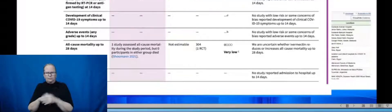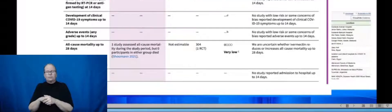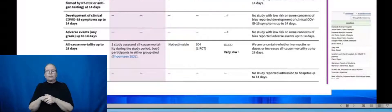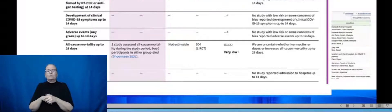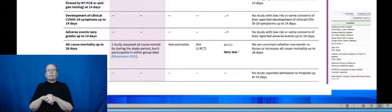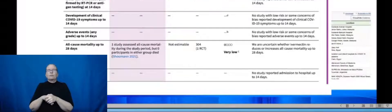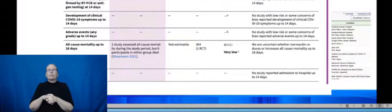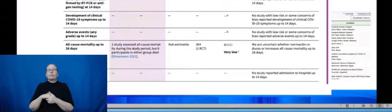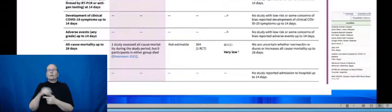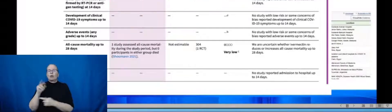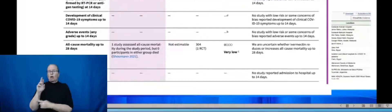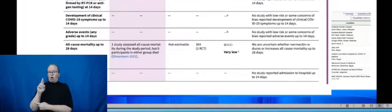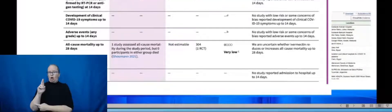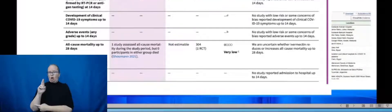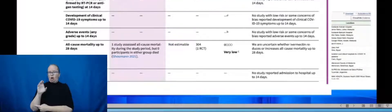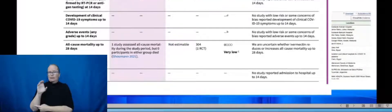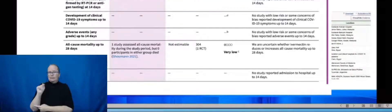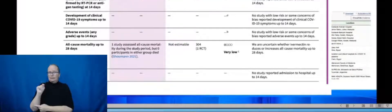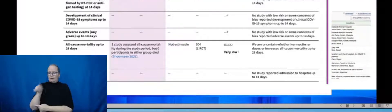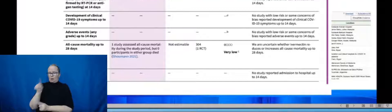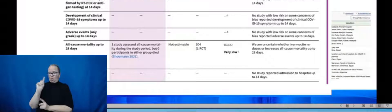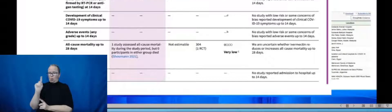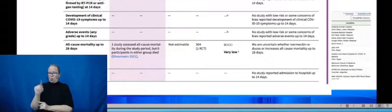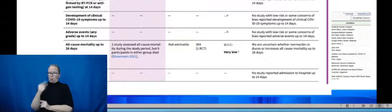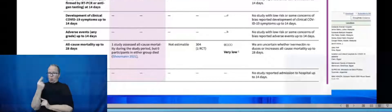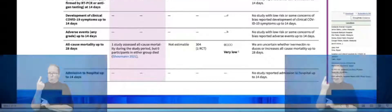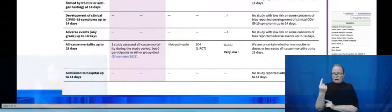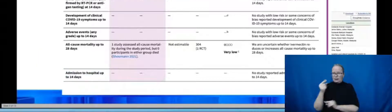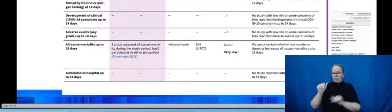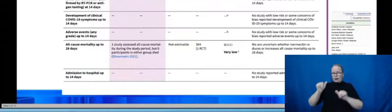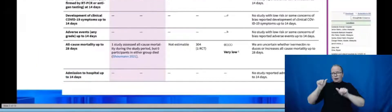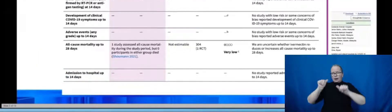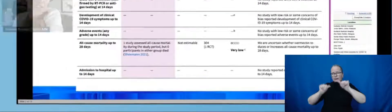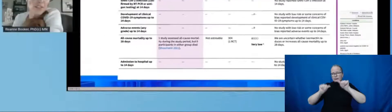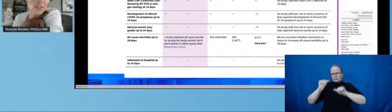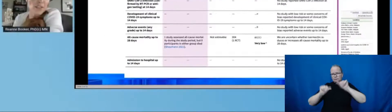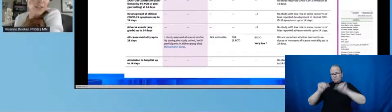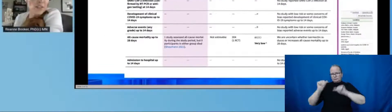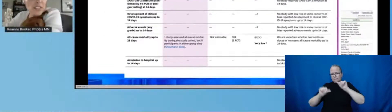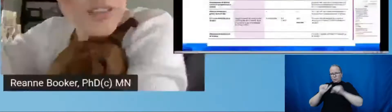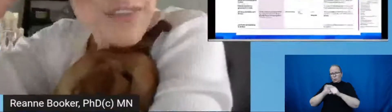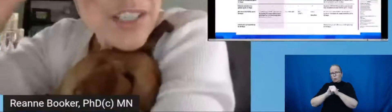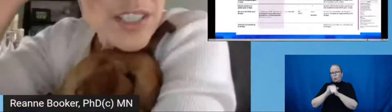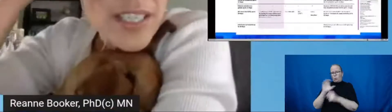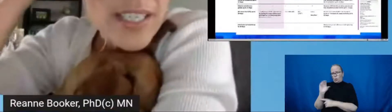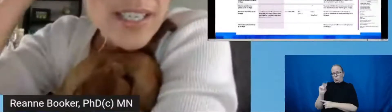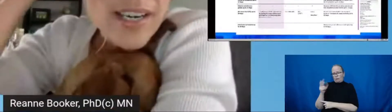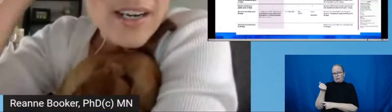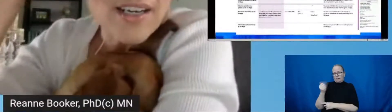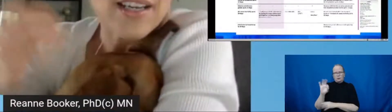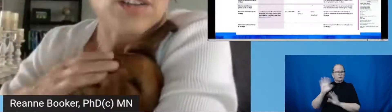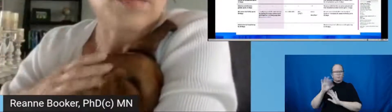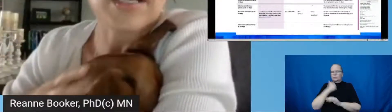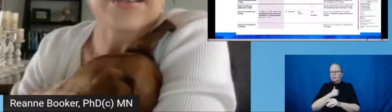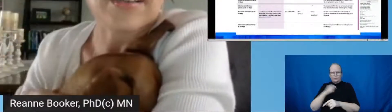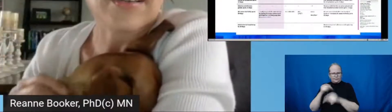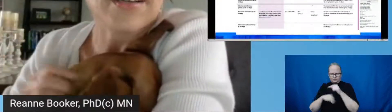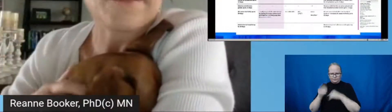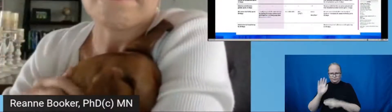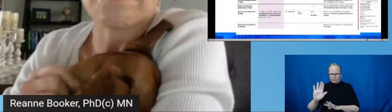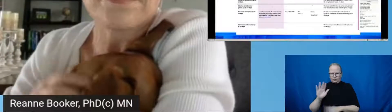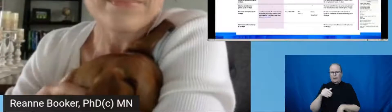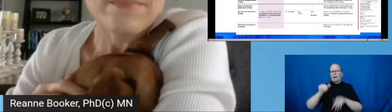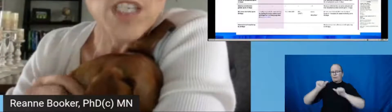COVID-19 for the prevention of, sorry, ivermectin for the prevention of SARS-CoV-2 infection. And ultimately,